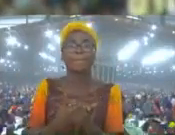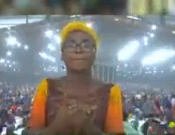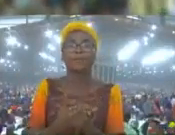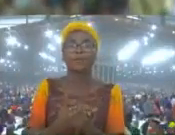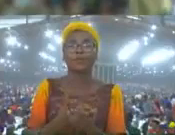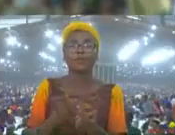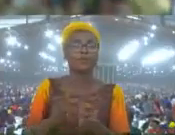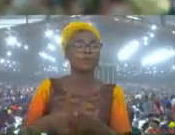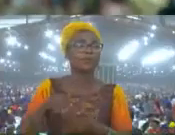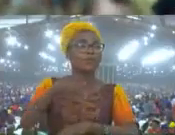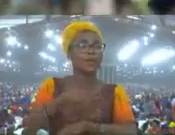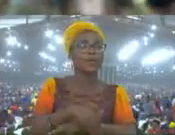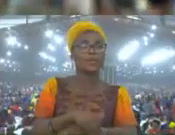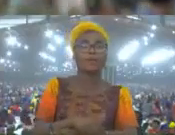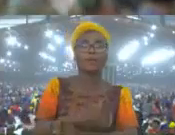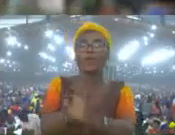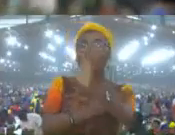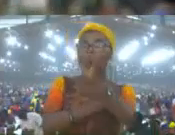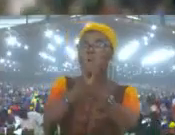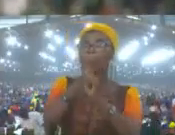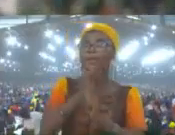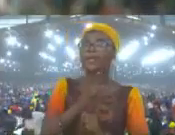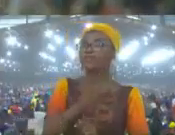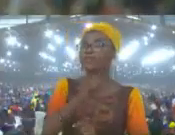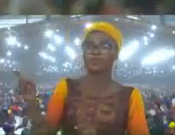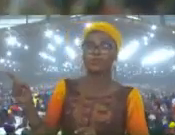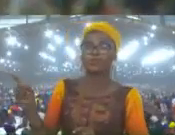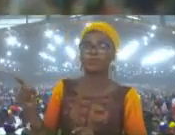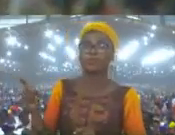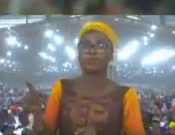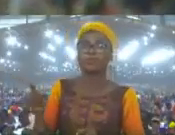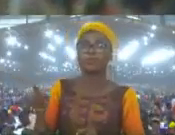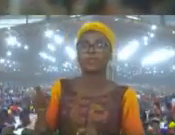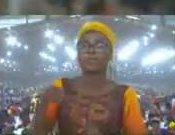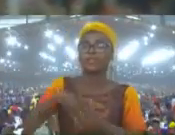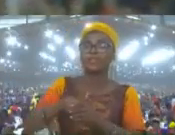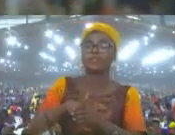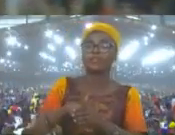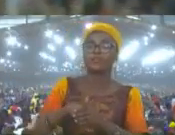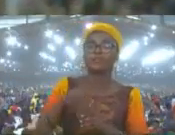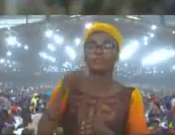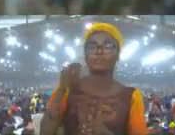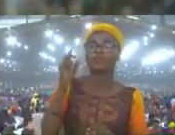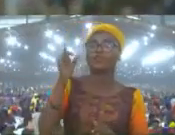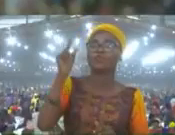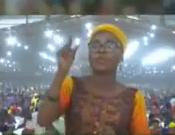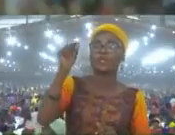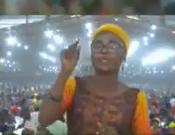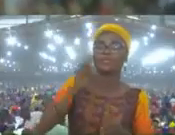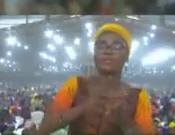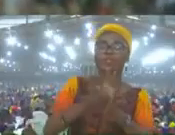tonight. God bless you. Within 20 minutes, if you need to ease yourself, do so.